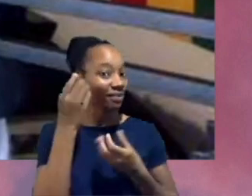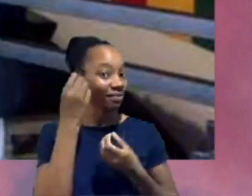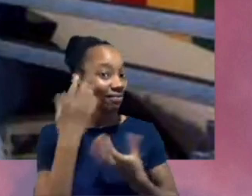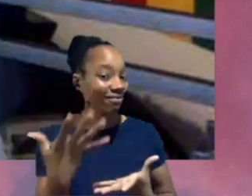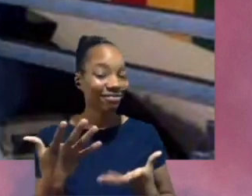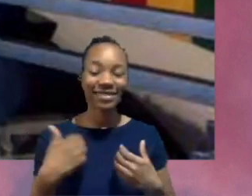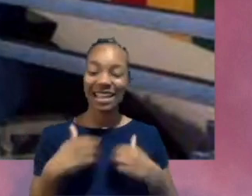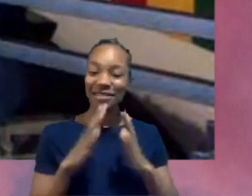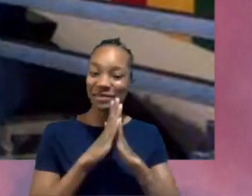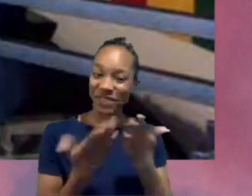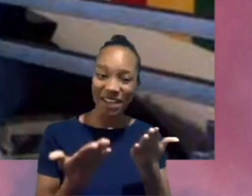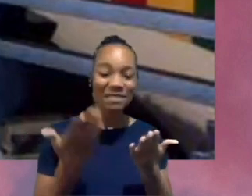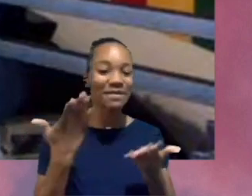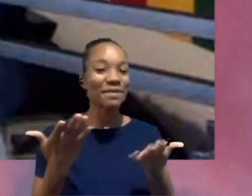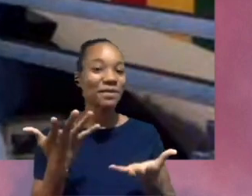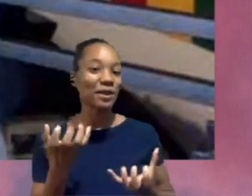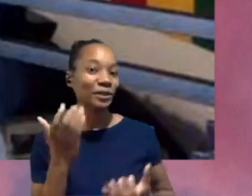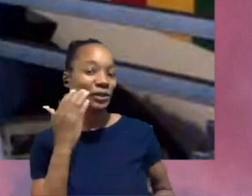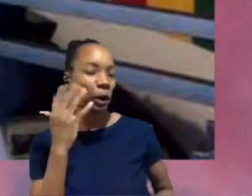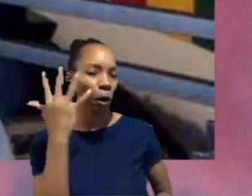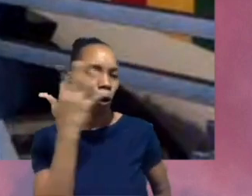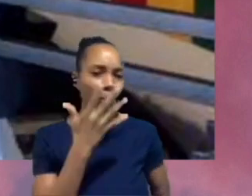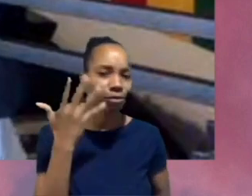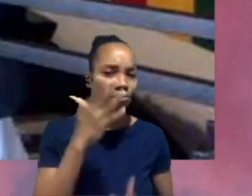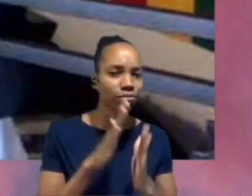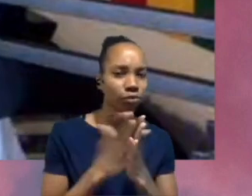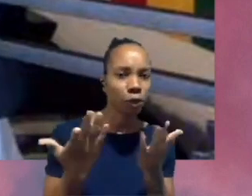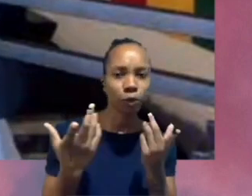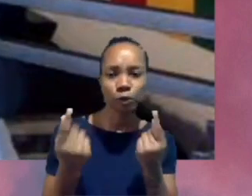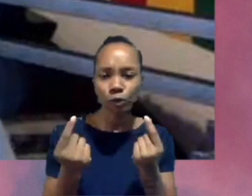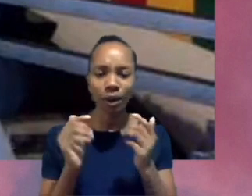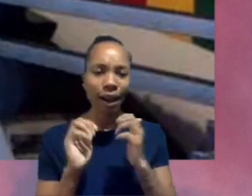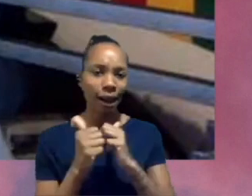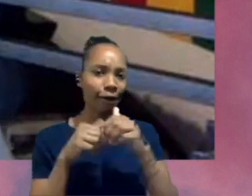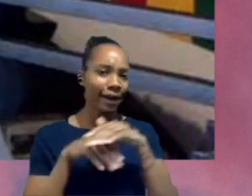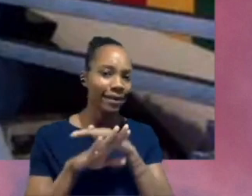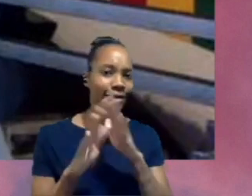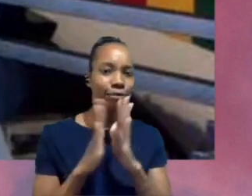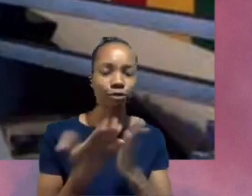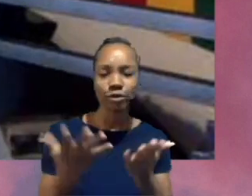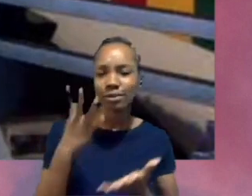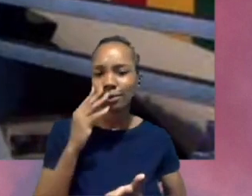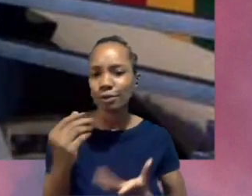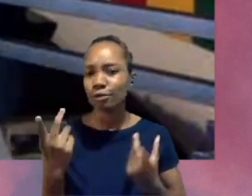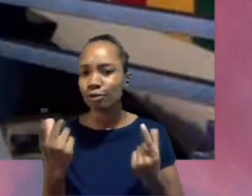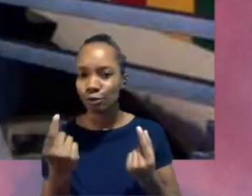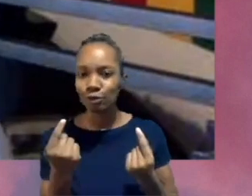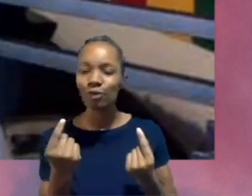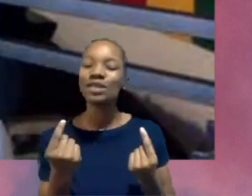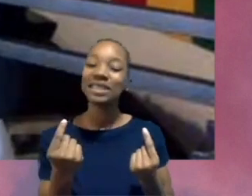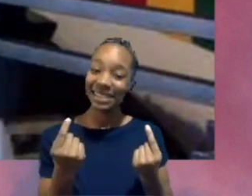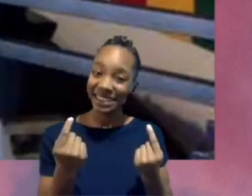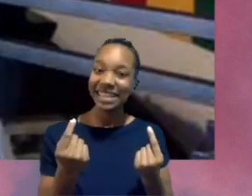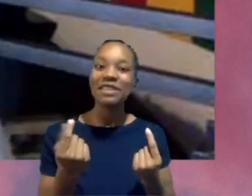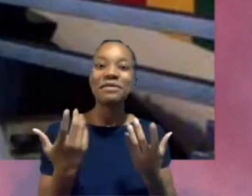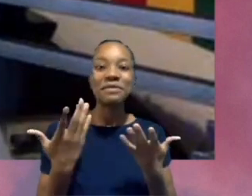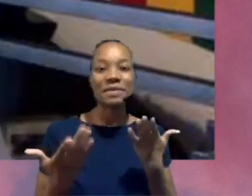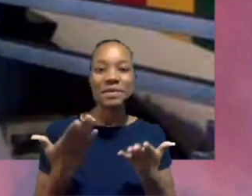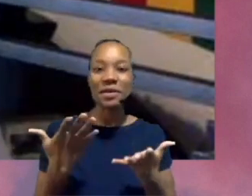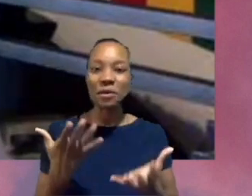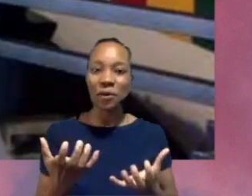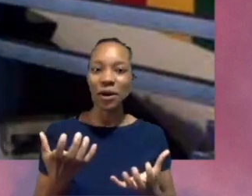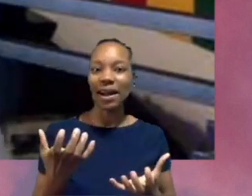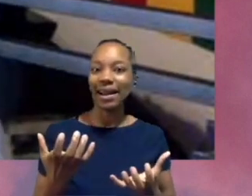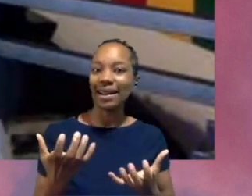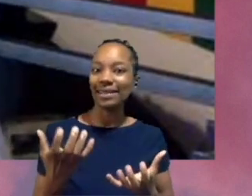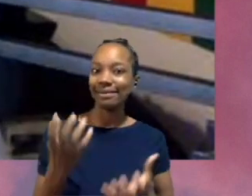exactly what the book looks like, how you can get to it, what the experience is like. And in order to show us, we got